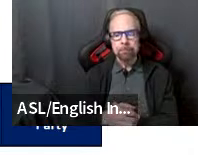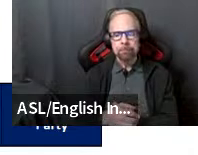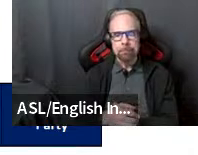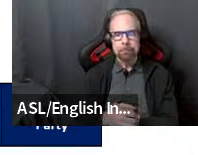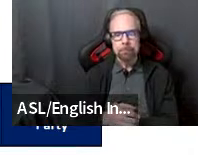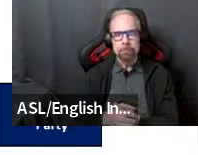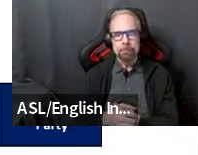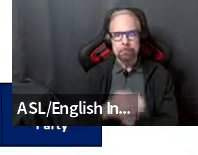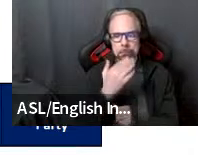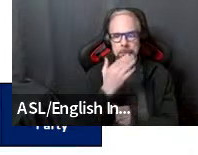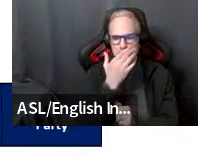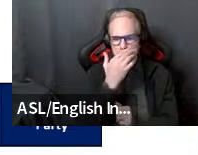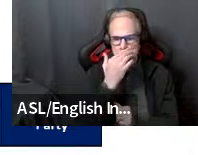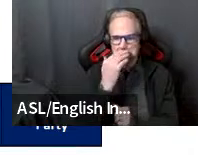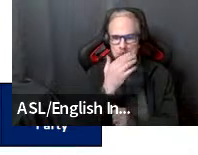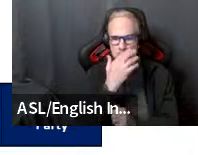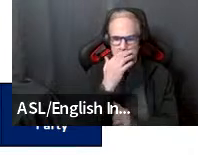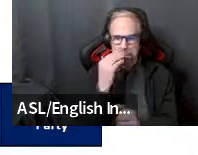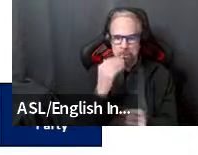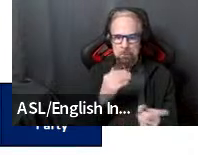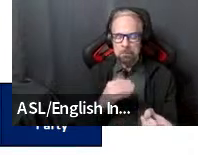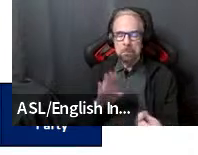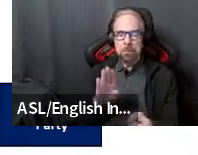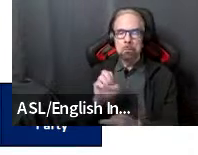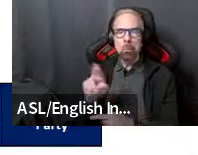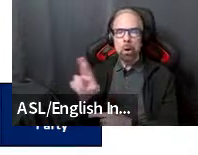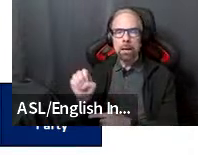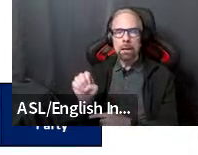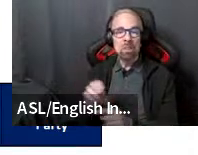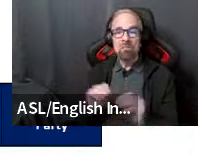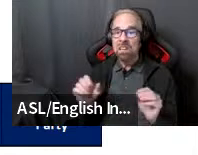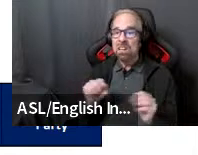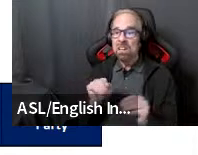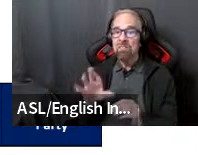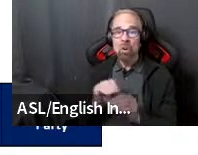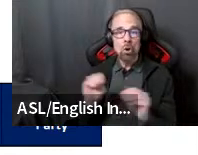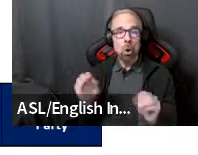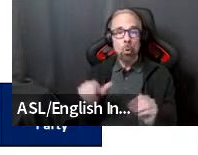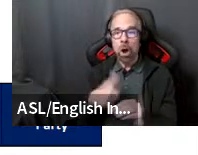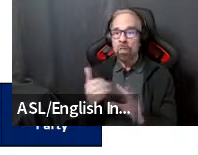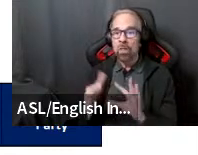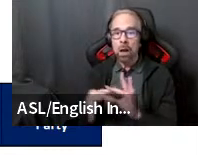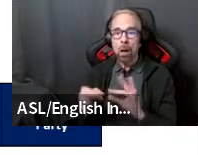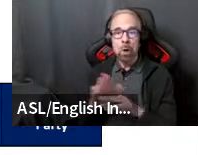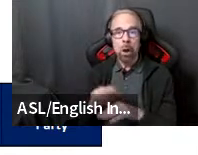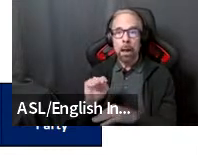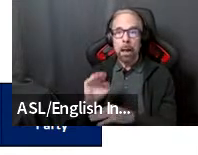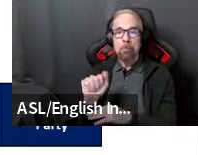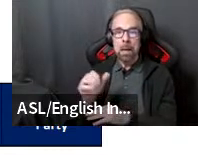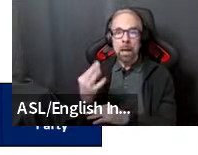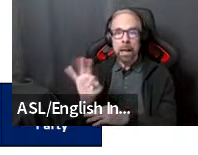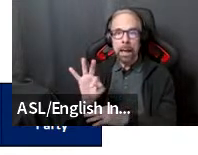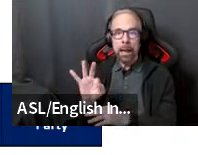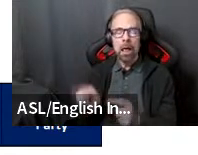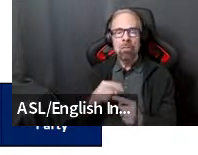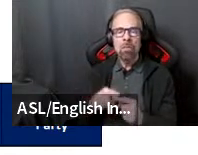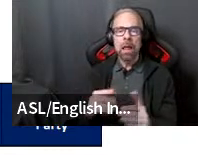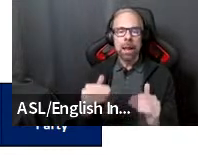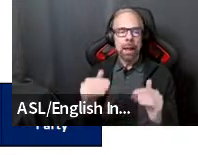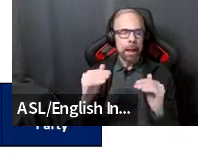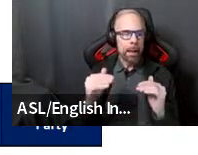In that case then, unless we have any other comments for MA 19, let's move into the next